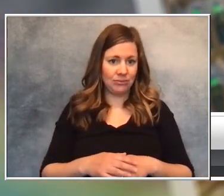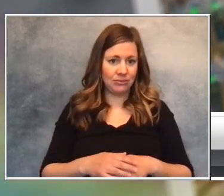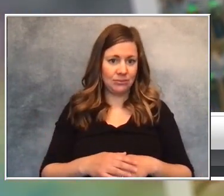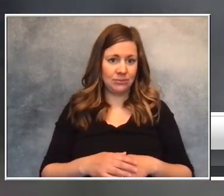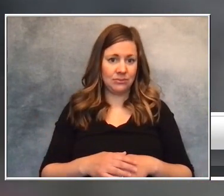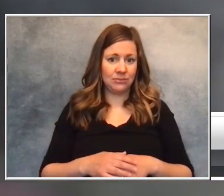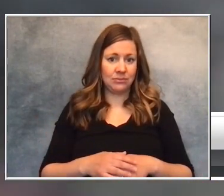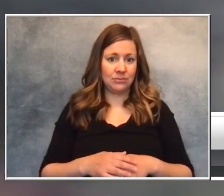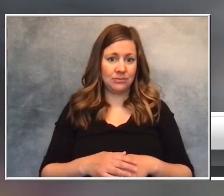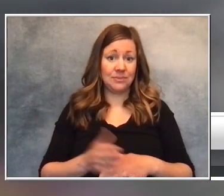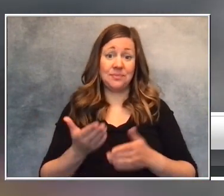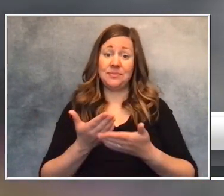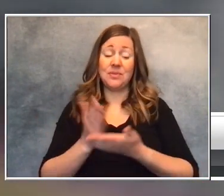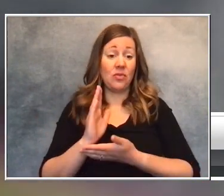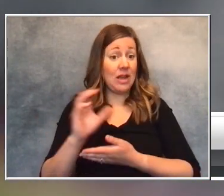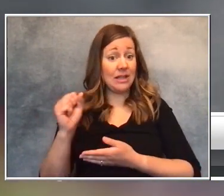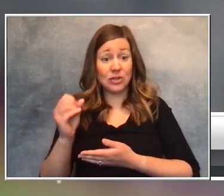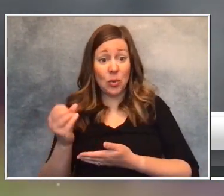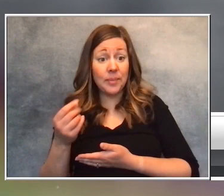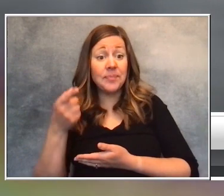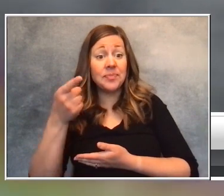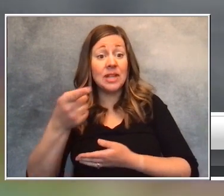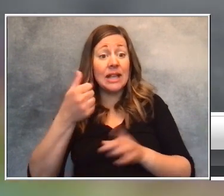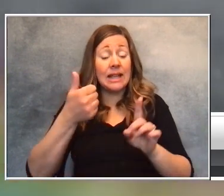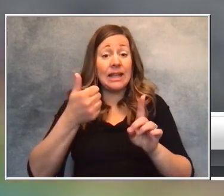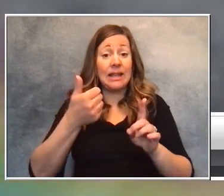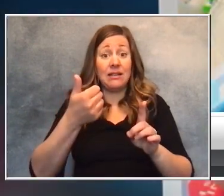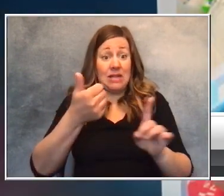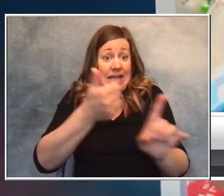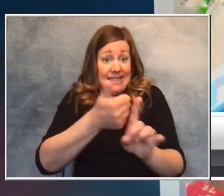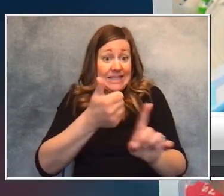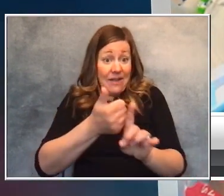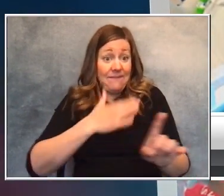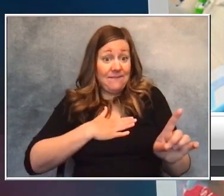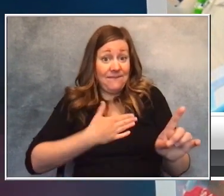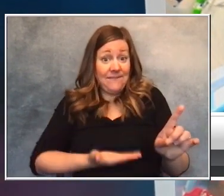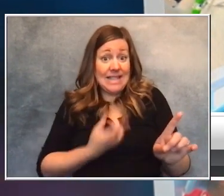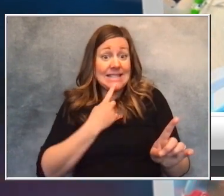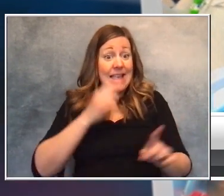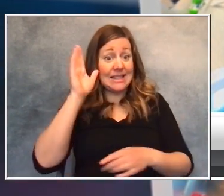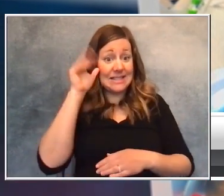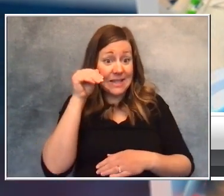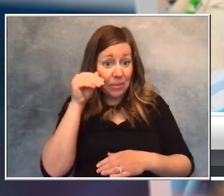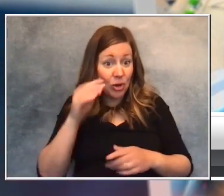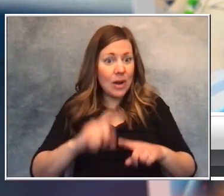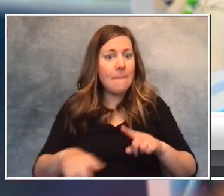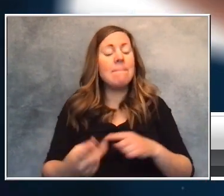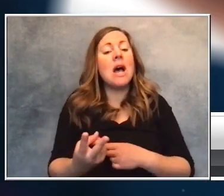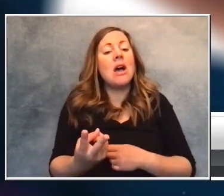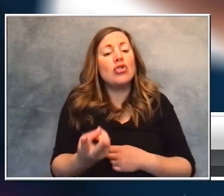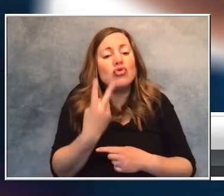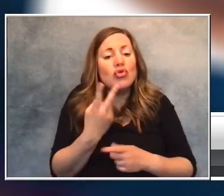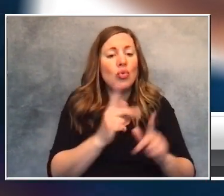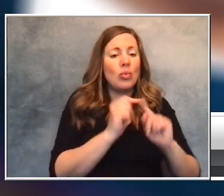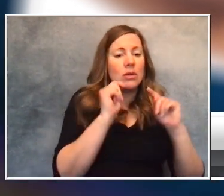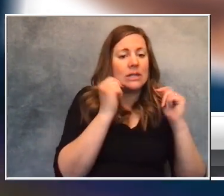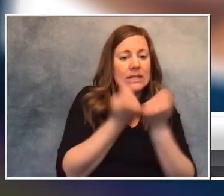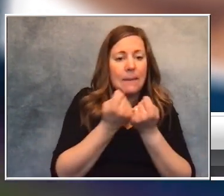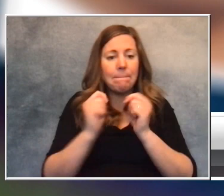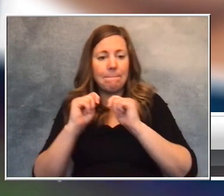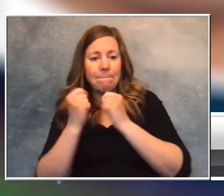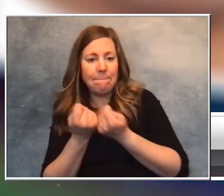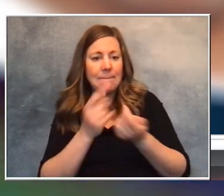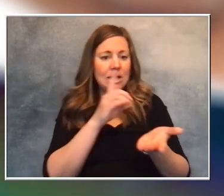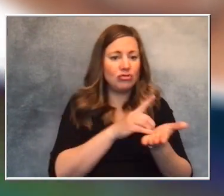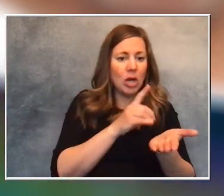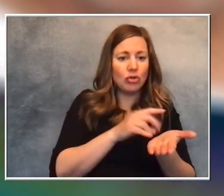All right, so he is self-admittedly a stubborn man. However, having 2 brilliant teams of doctors and nurses and medical